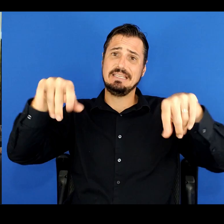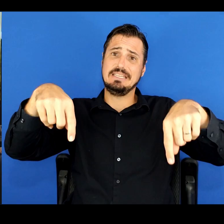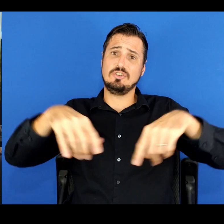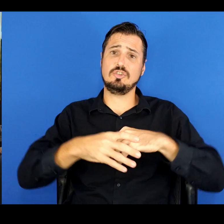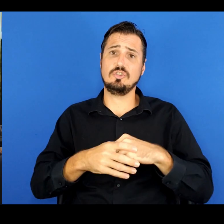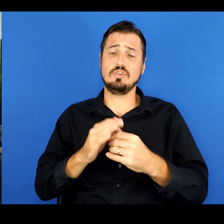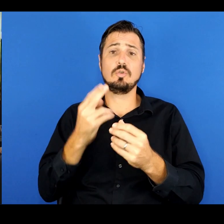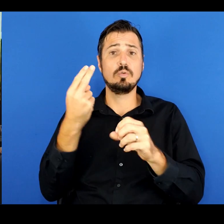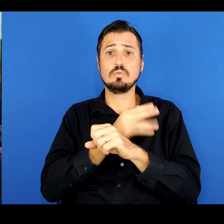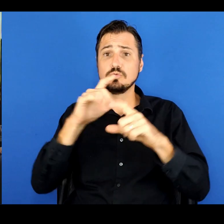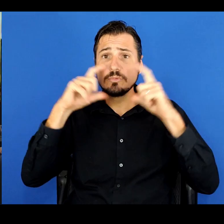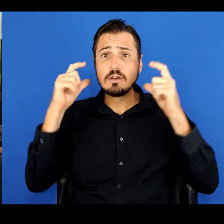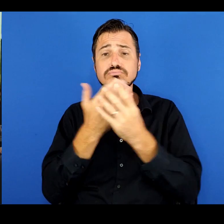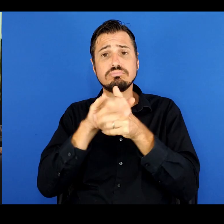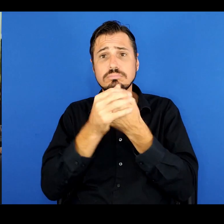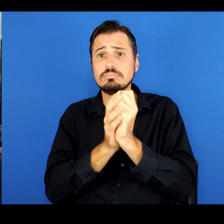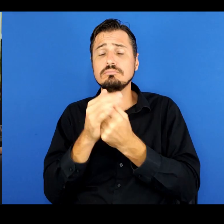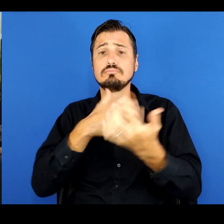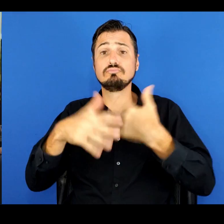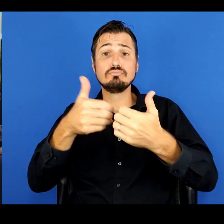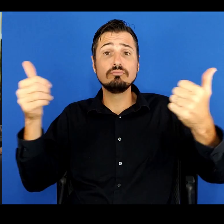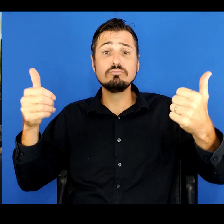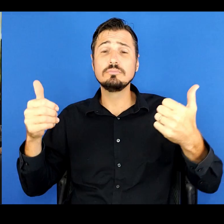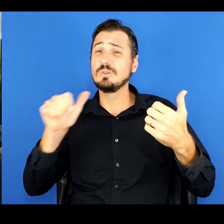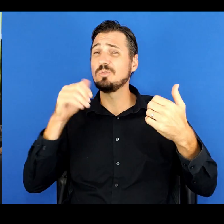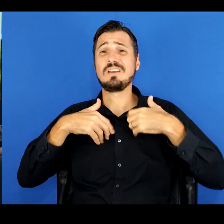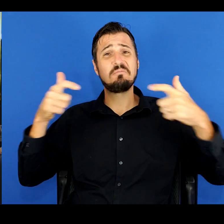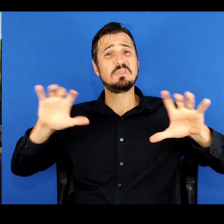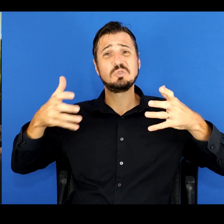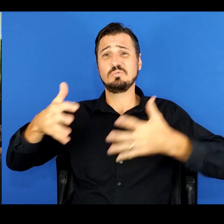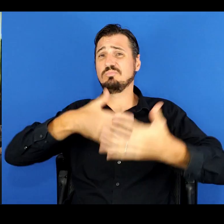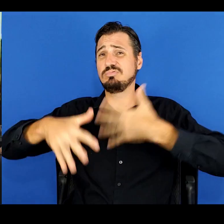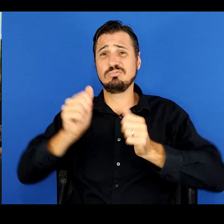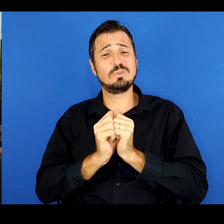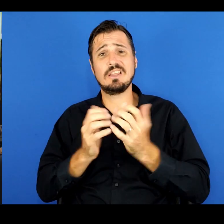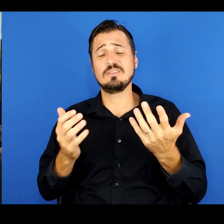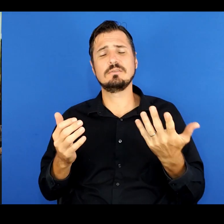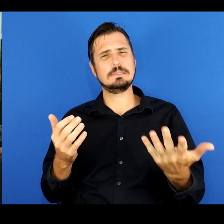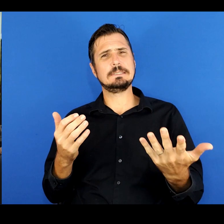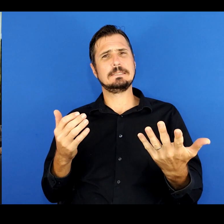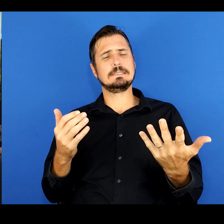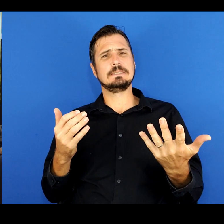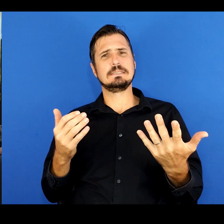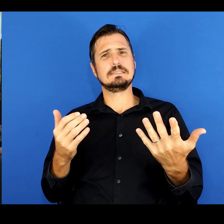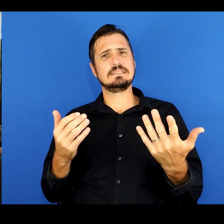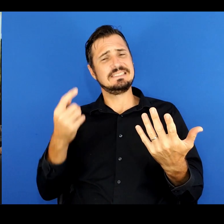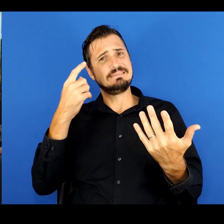Please wear your mask, wash your hands, keep your distance, please avoid large gatherings, and of course,